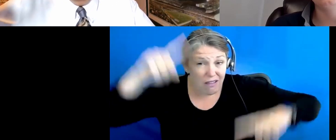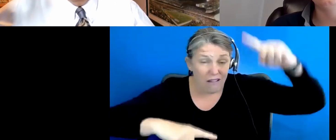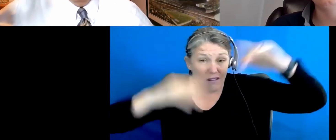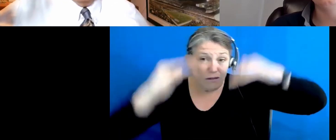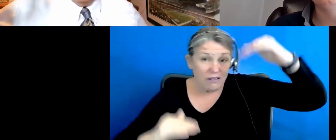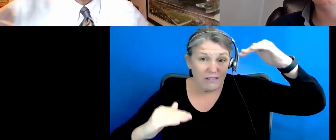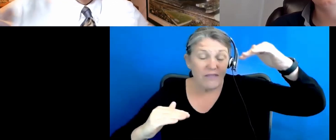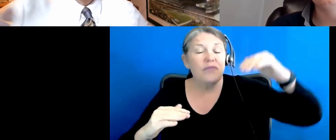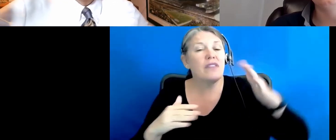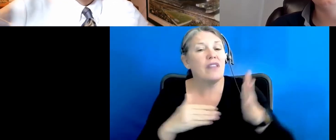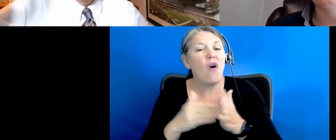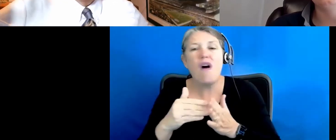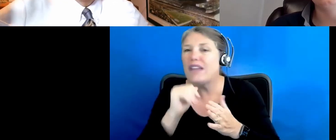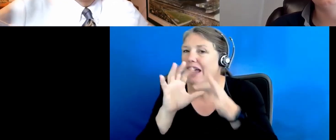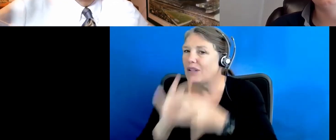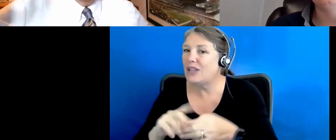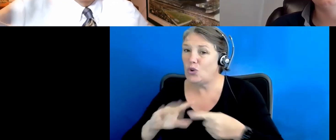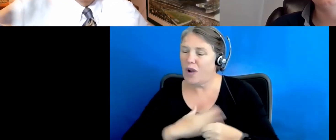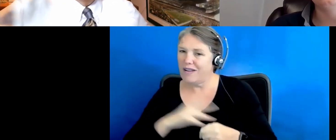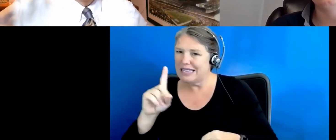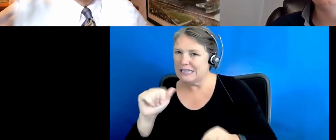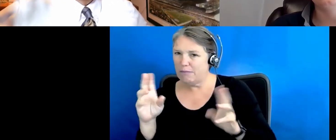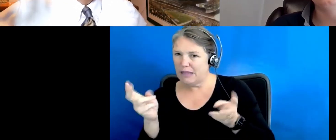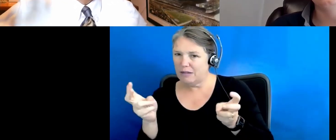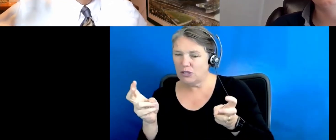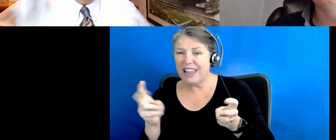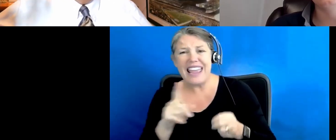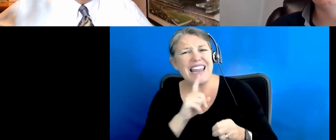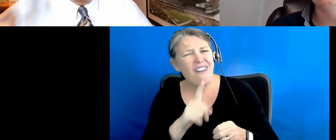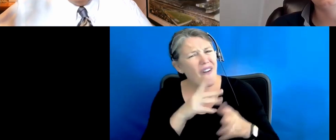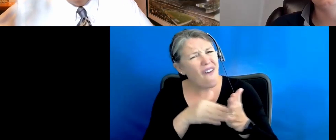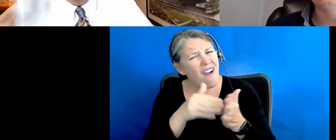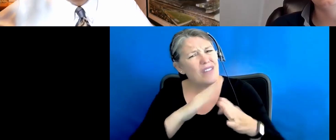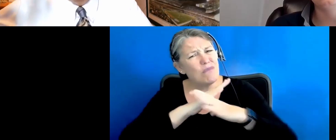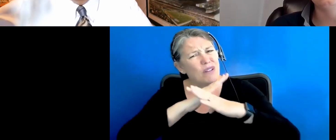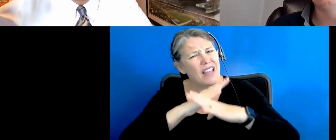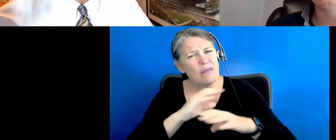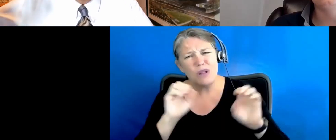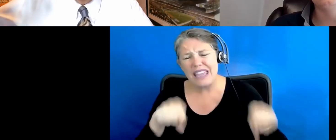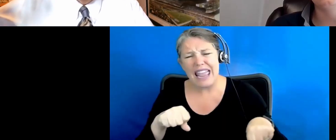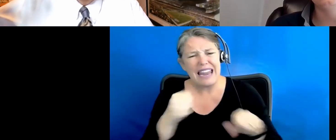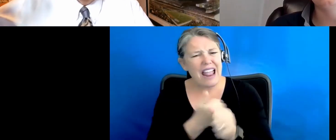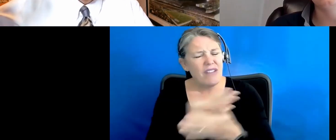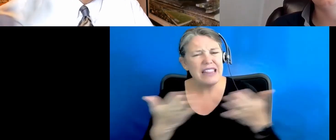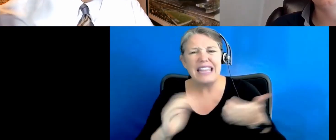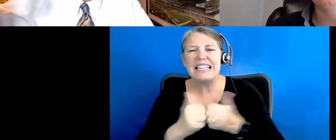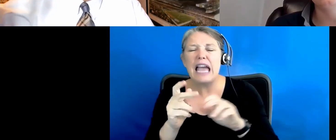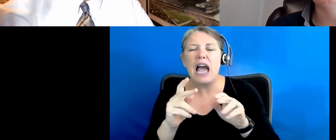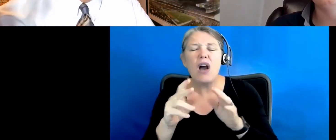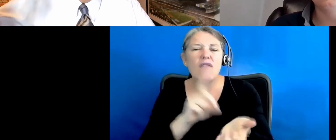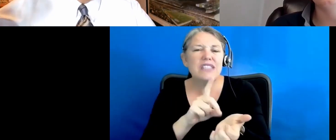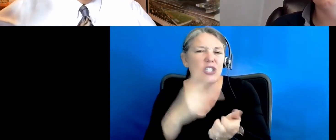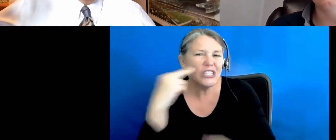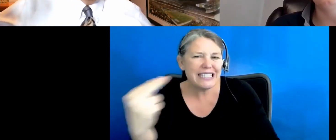do with our disability per se and are often preventable. They have everything to do how physicians see us